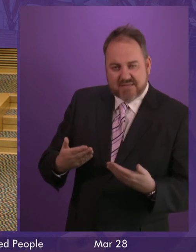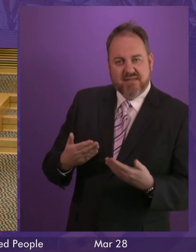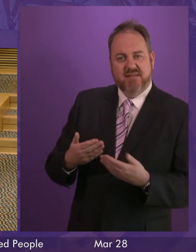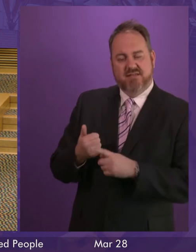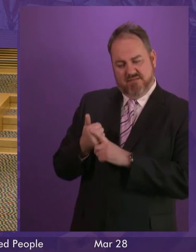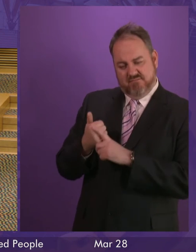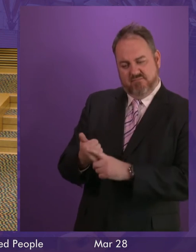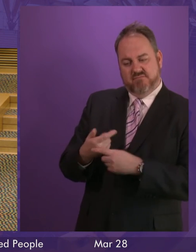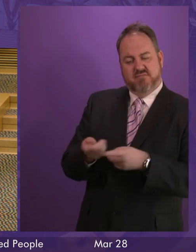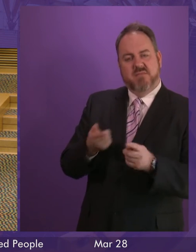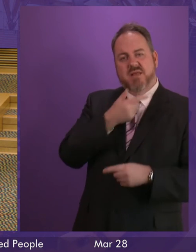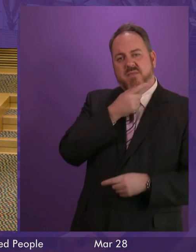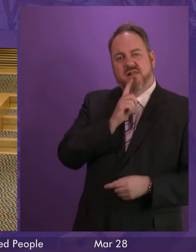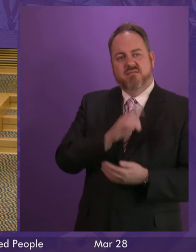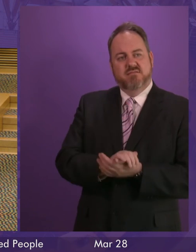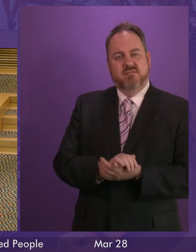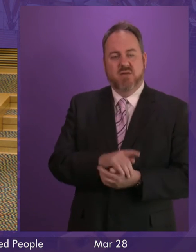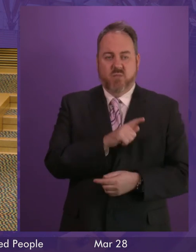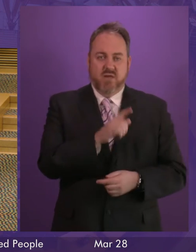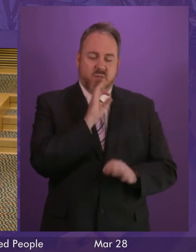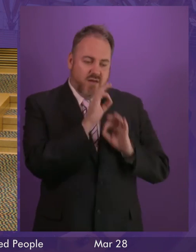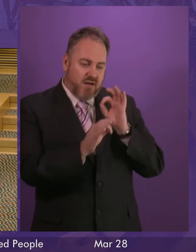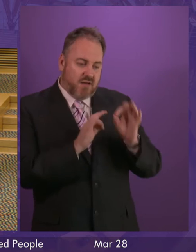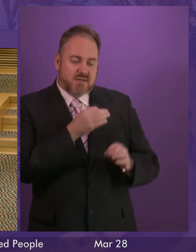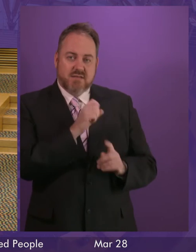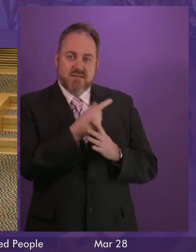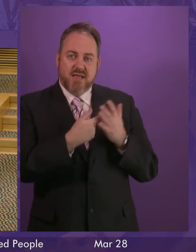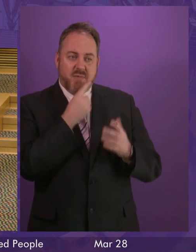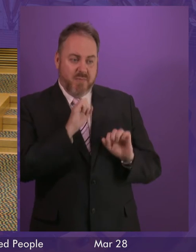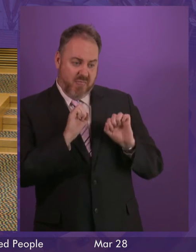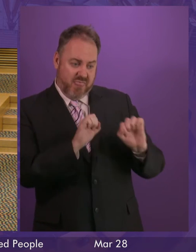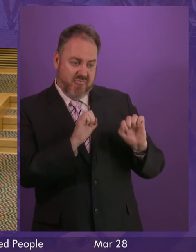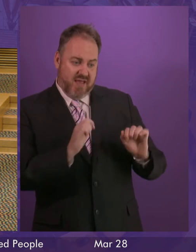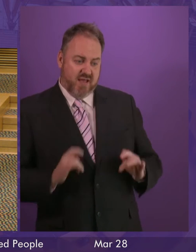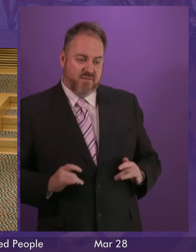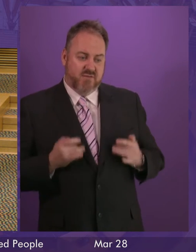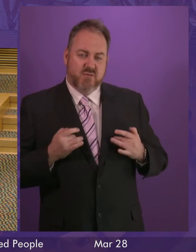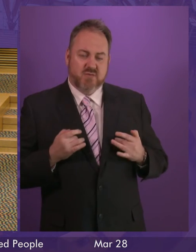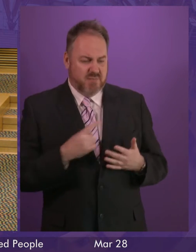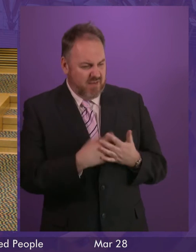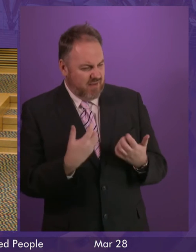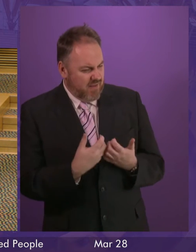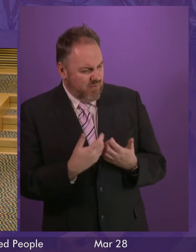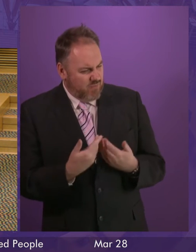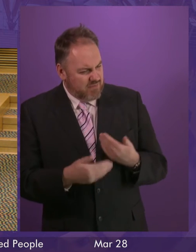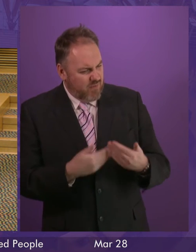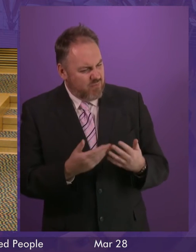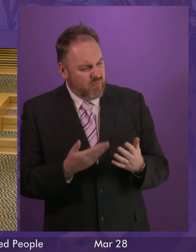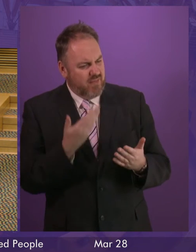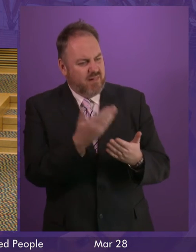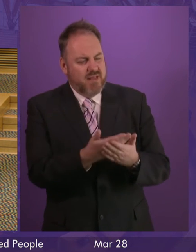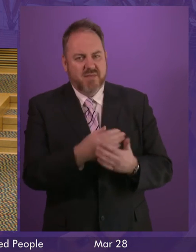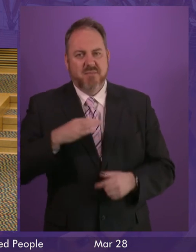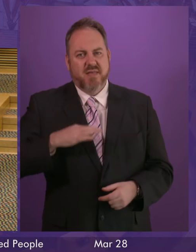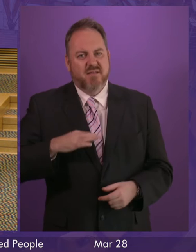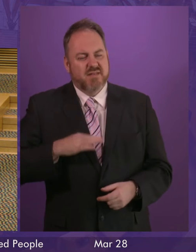being co-designed with people who have the lived experience of trying to access the current benefit system to ensure it works for disabled people, not